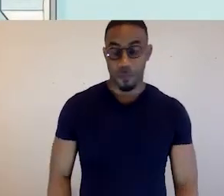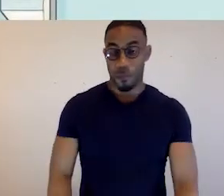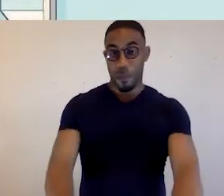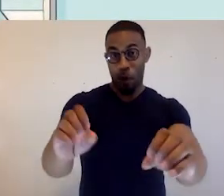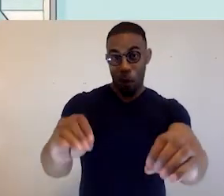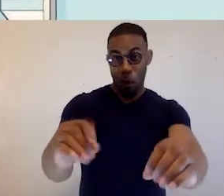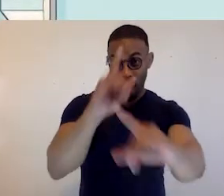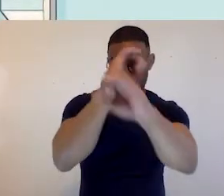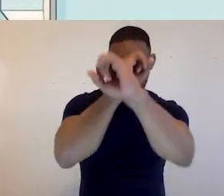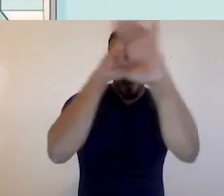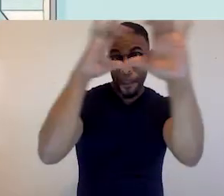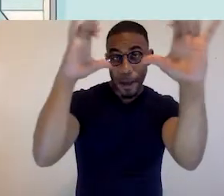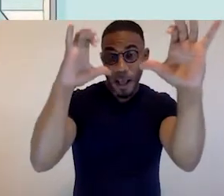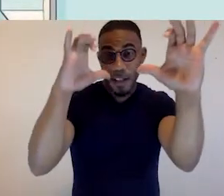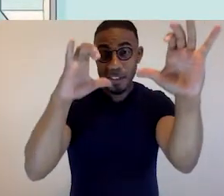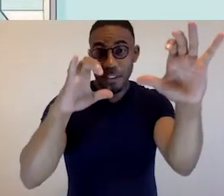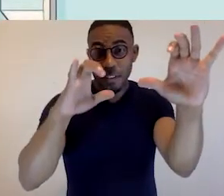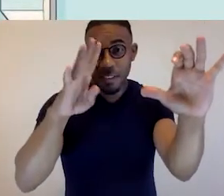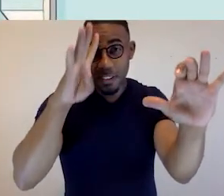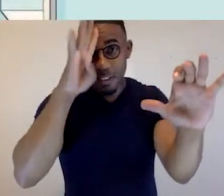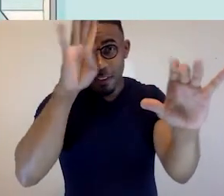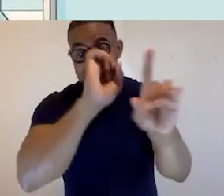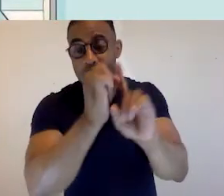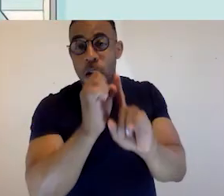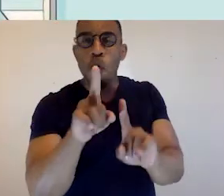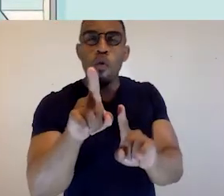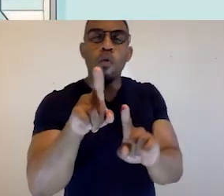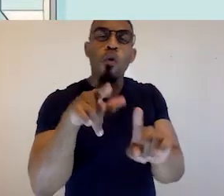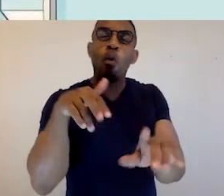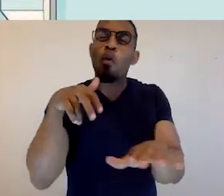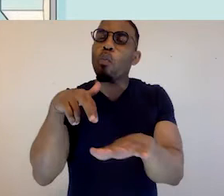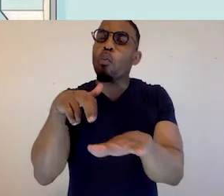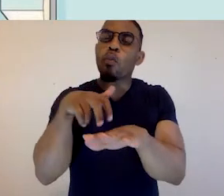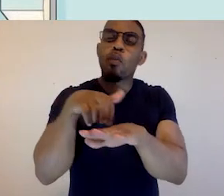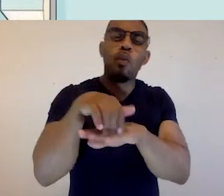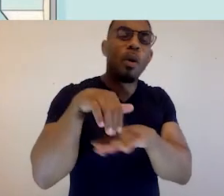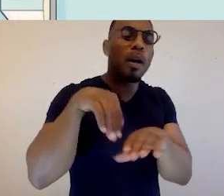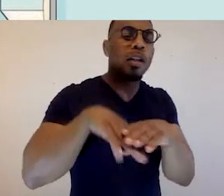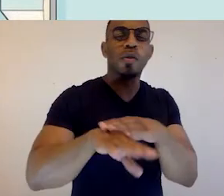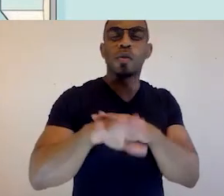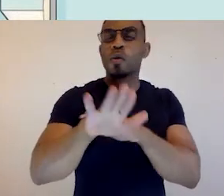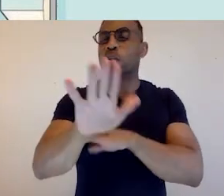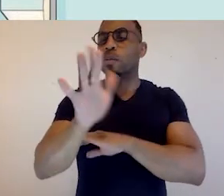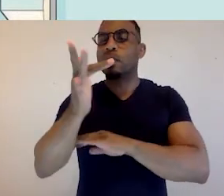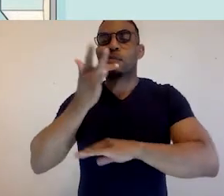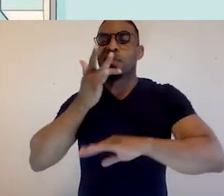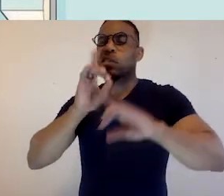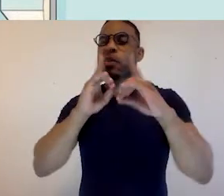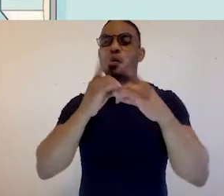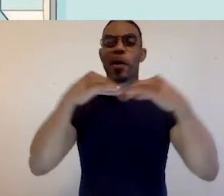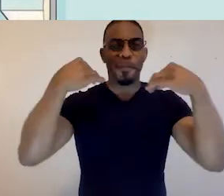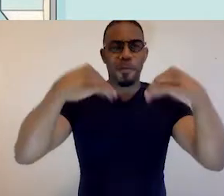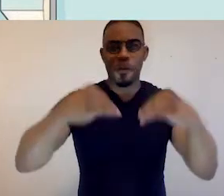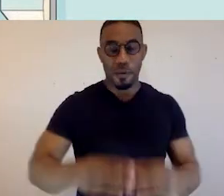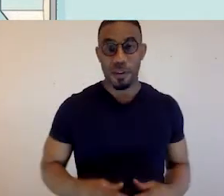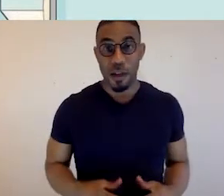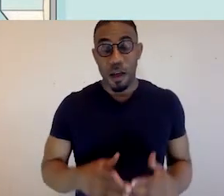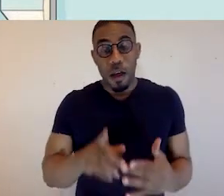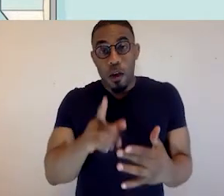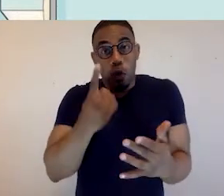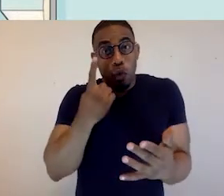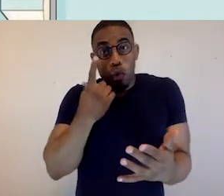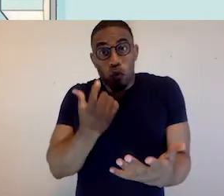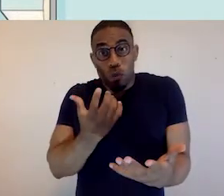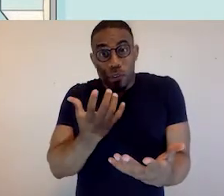So imagine a scenario where you walk into your favorite department store. You've